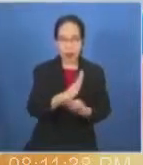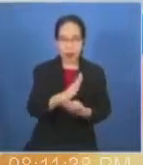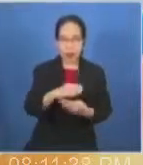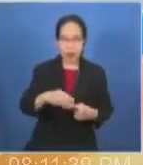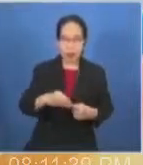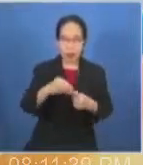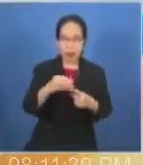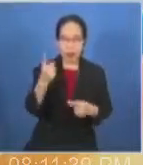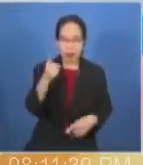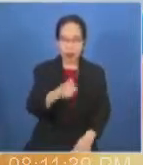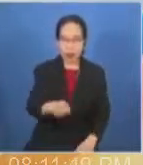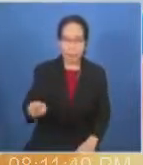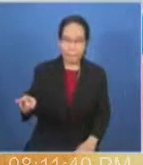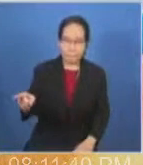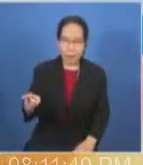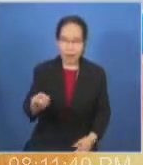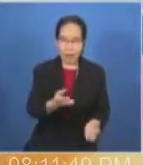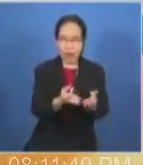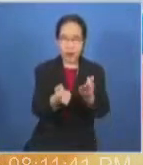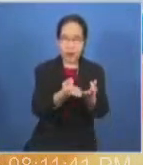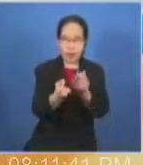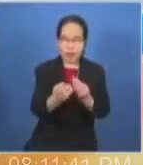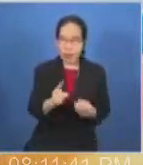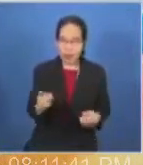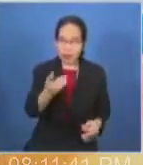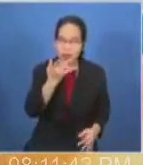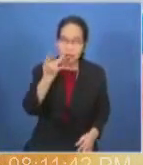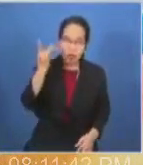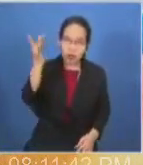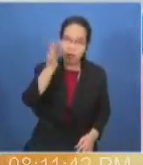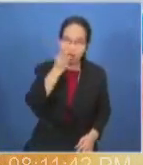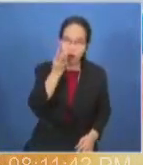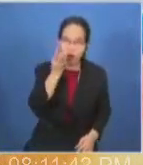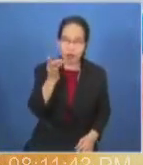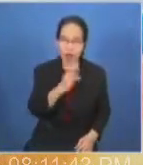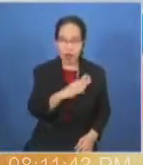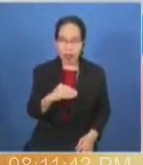so that they will be special for them. We fed them